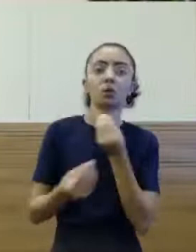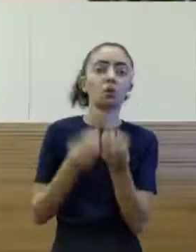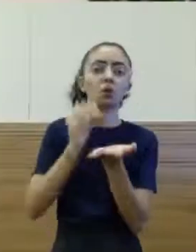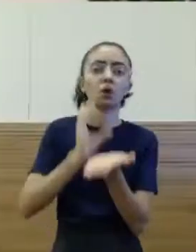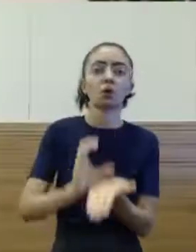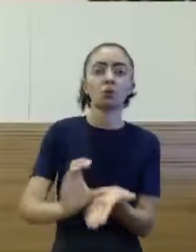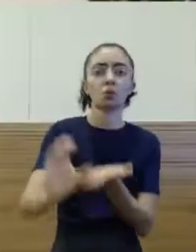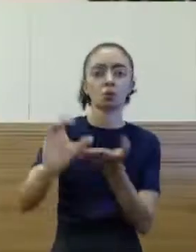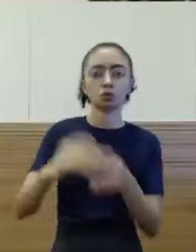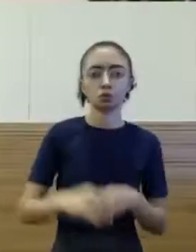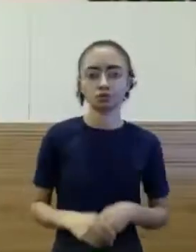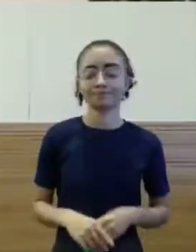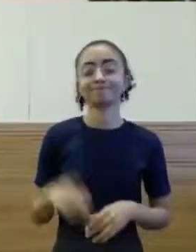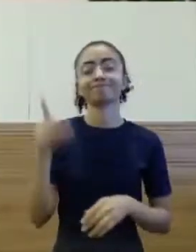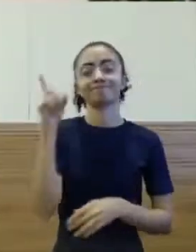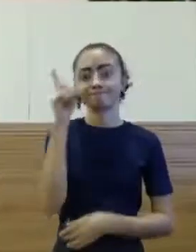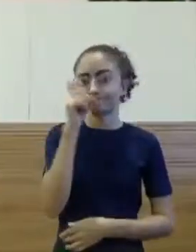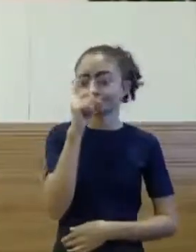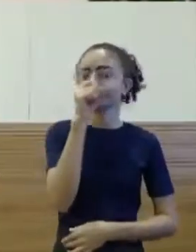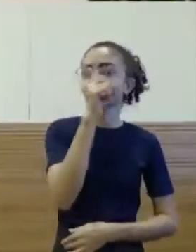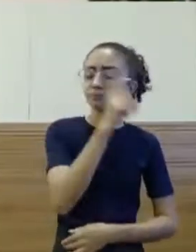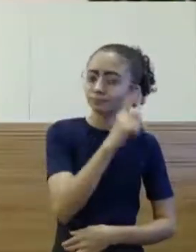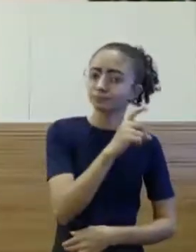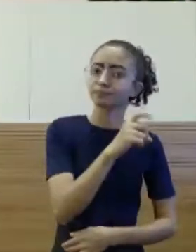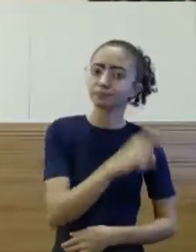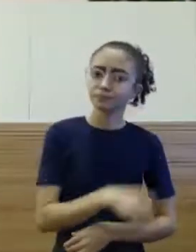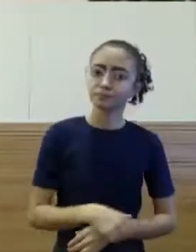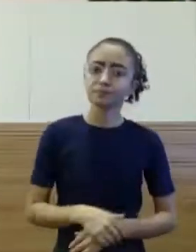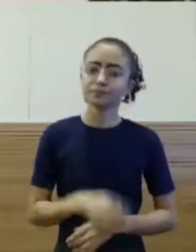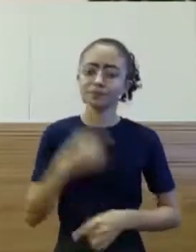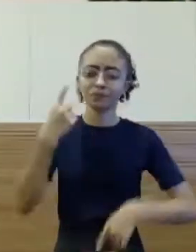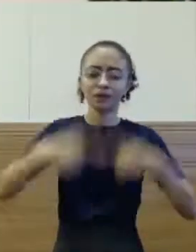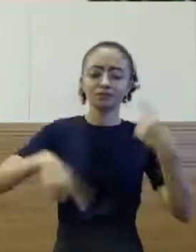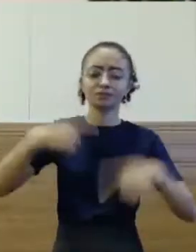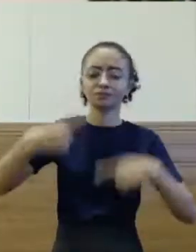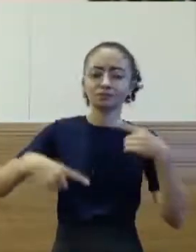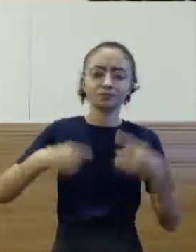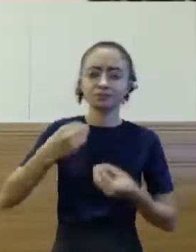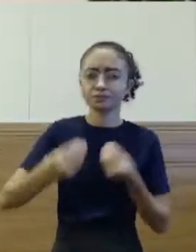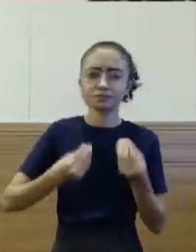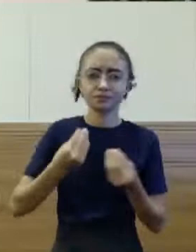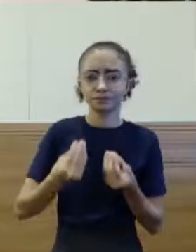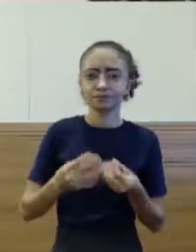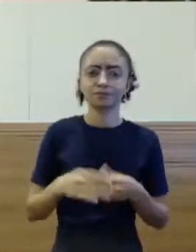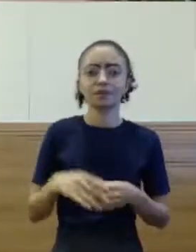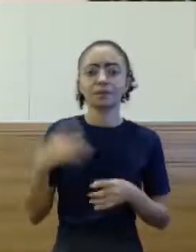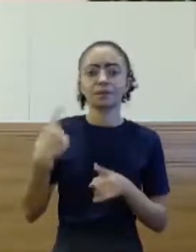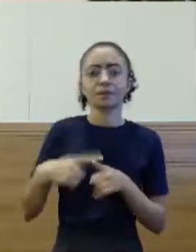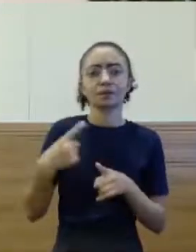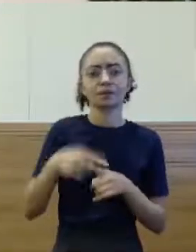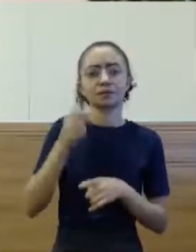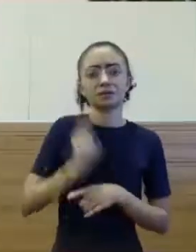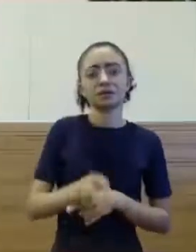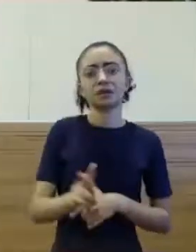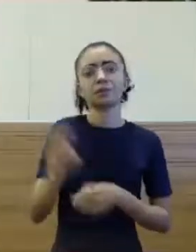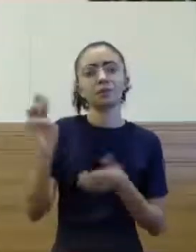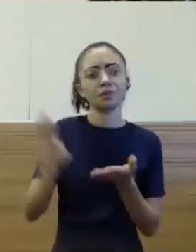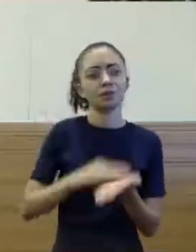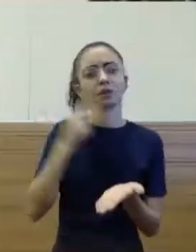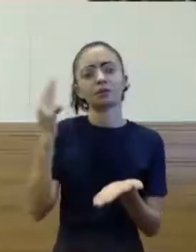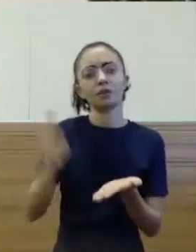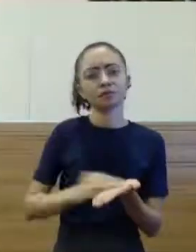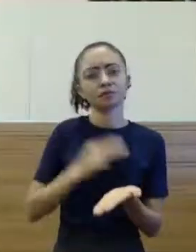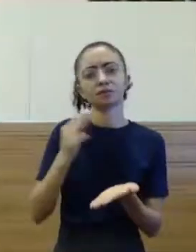It is very difficult to assess at all time because at all times